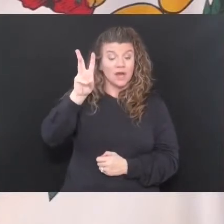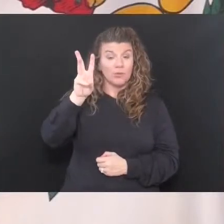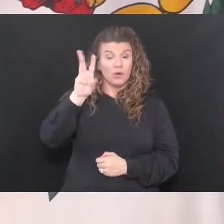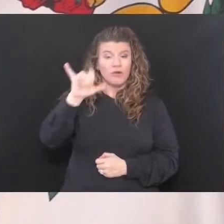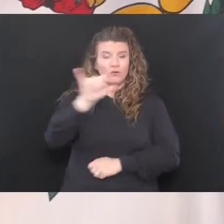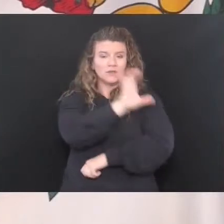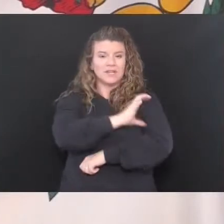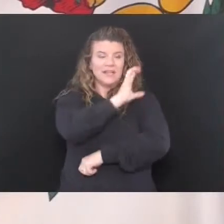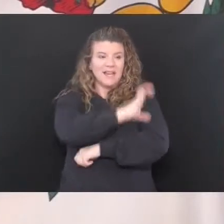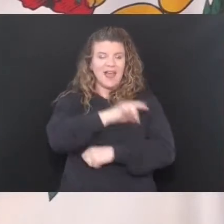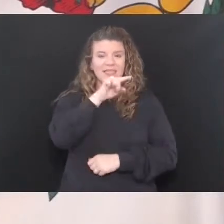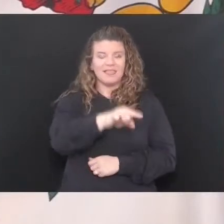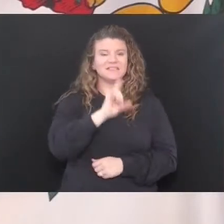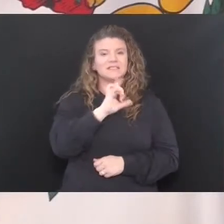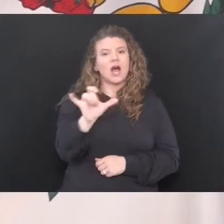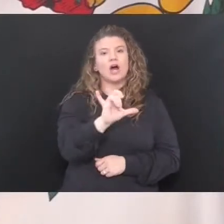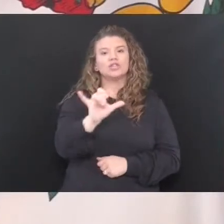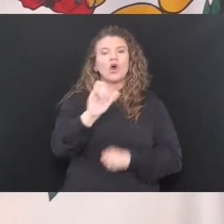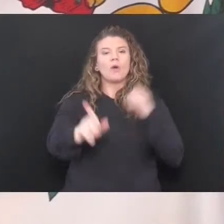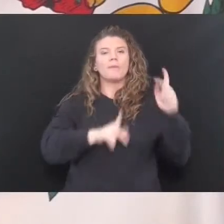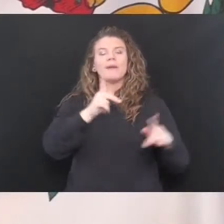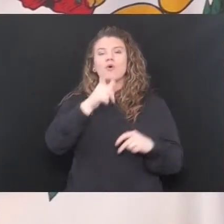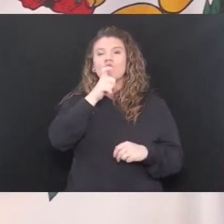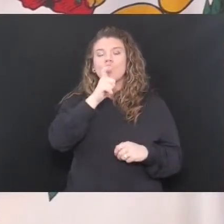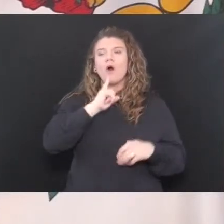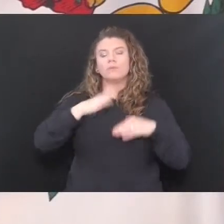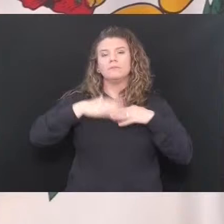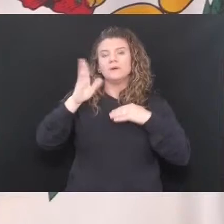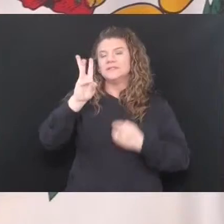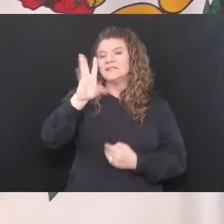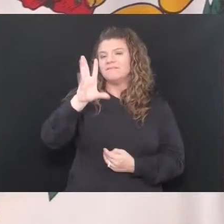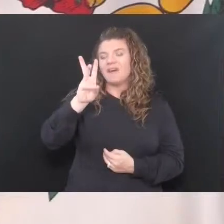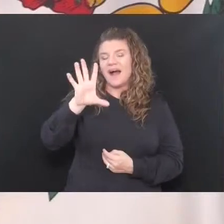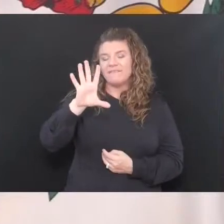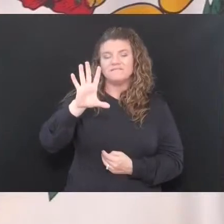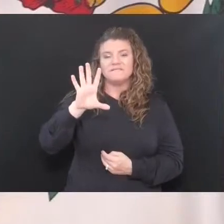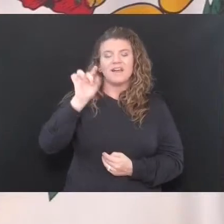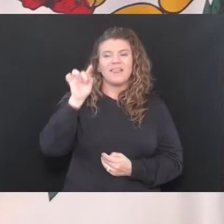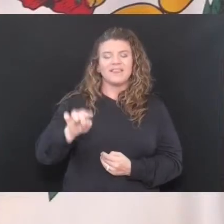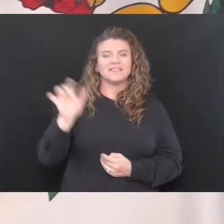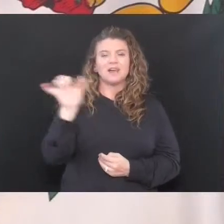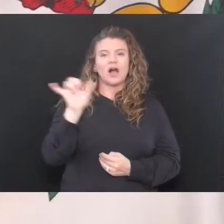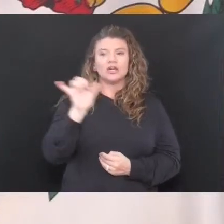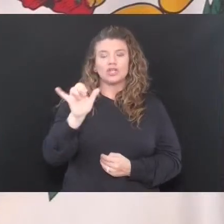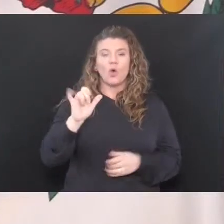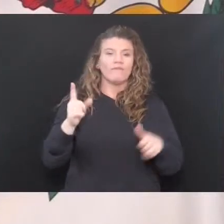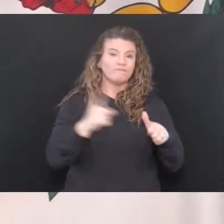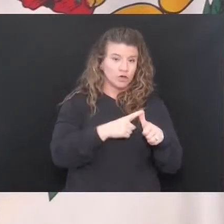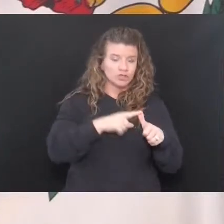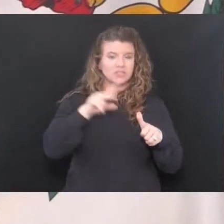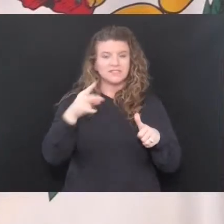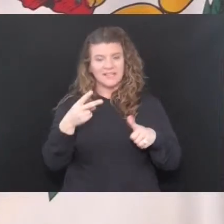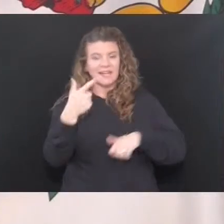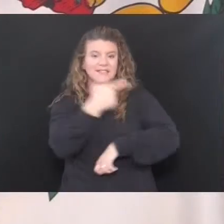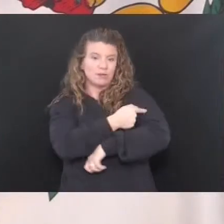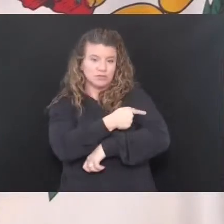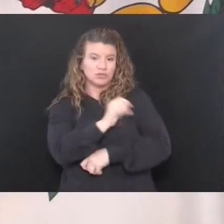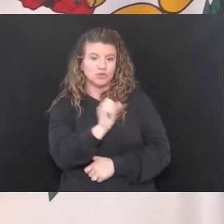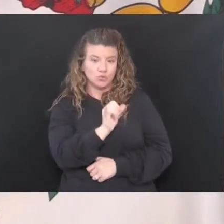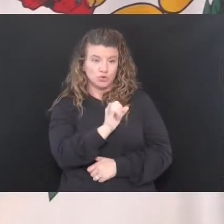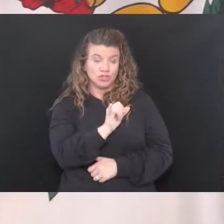you know, this is also for people that are 65 years of age and older. This is also first and second round